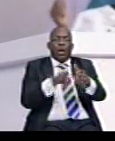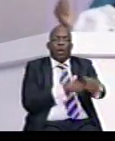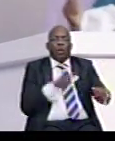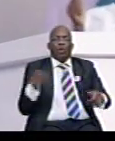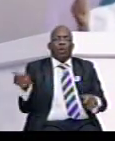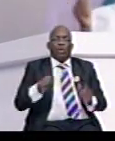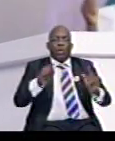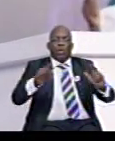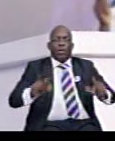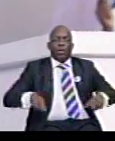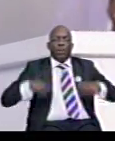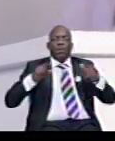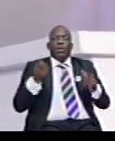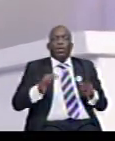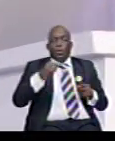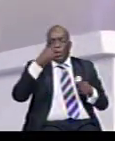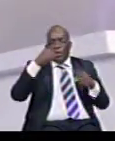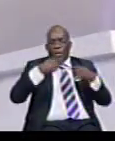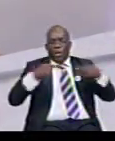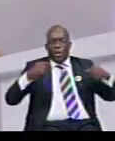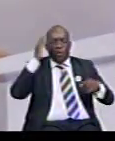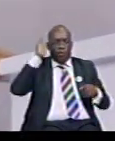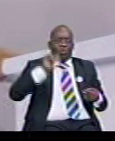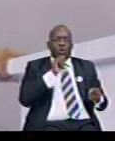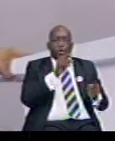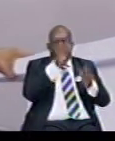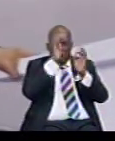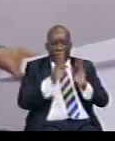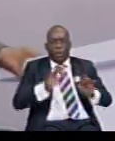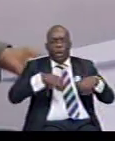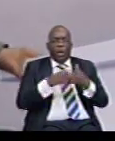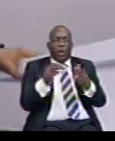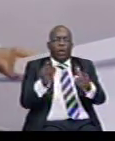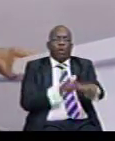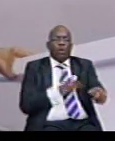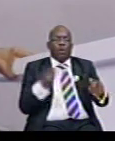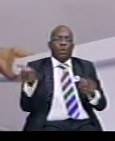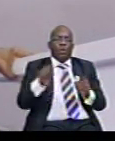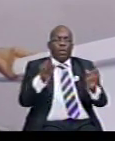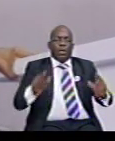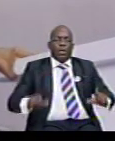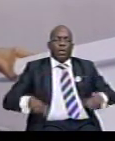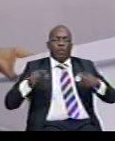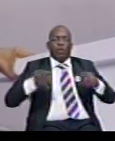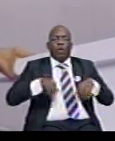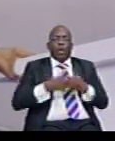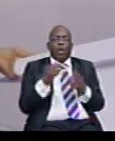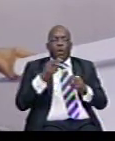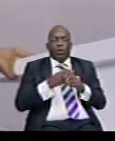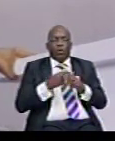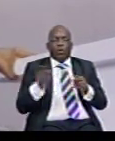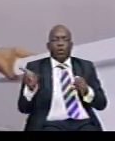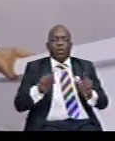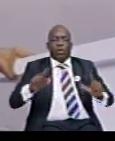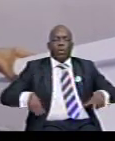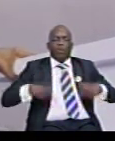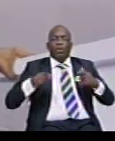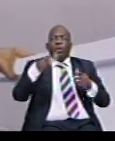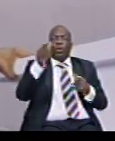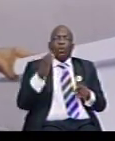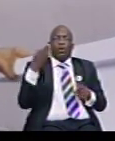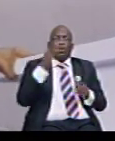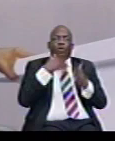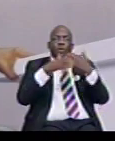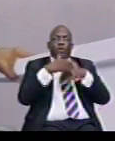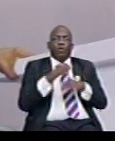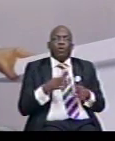not determine how long they live, how short they live. God, the God of heaven, the mighty